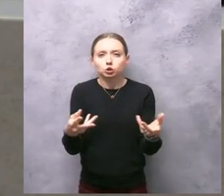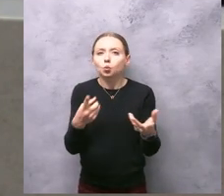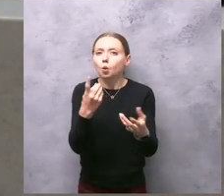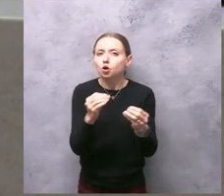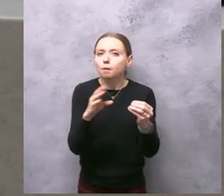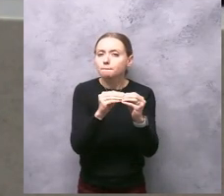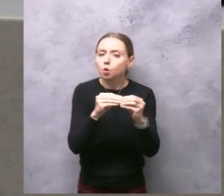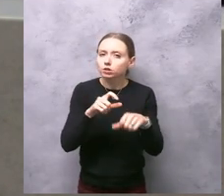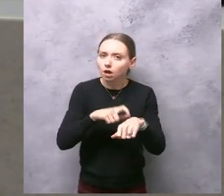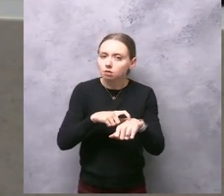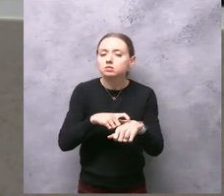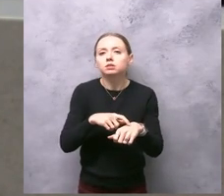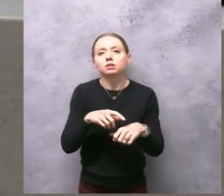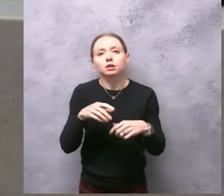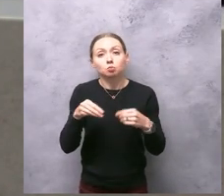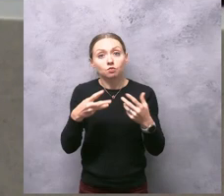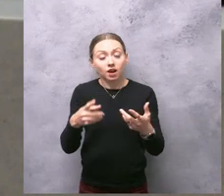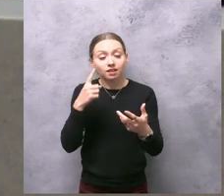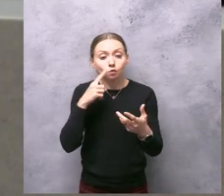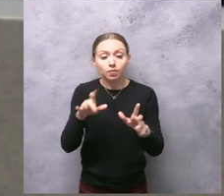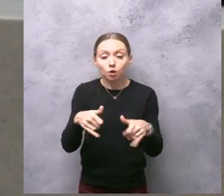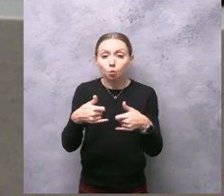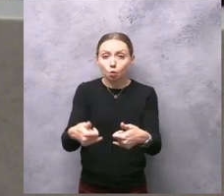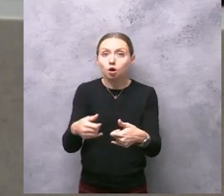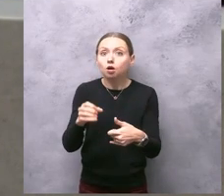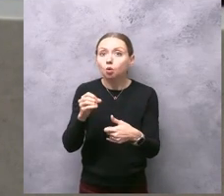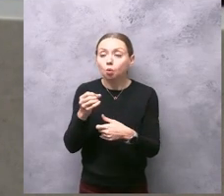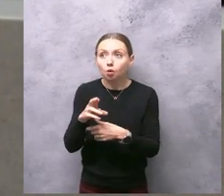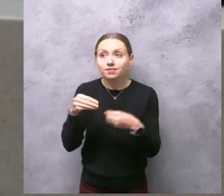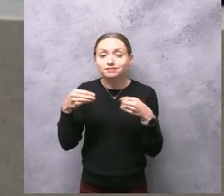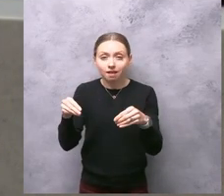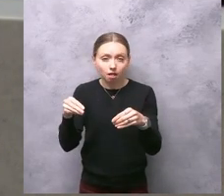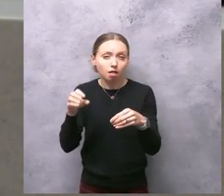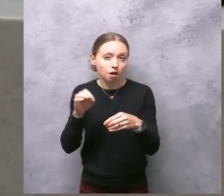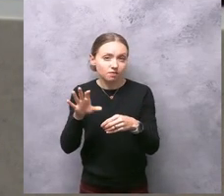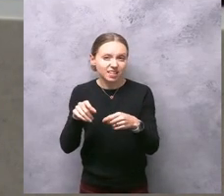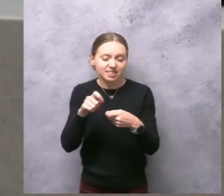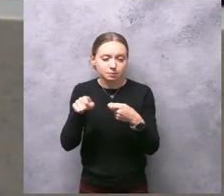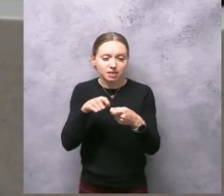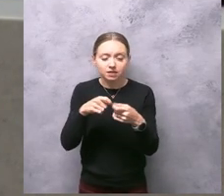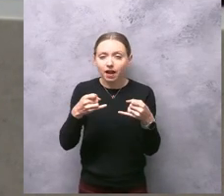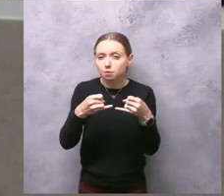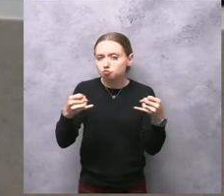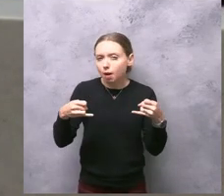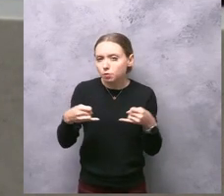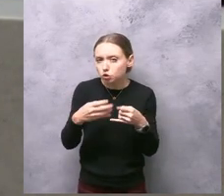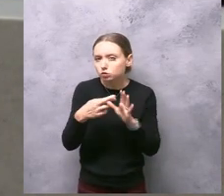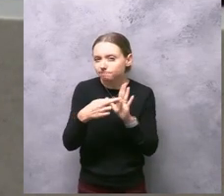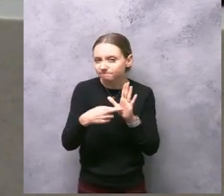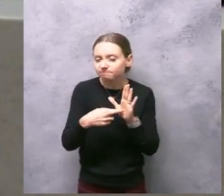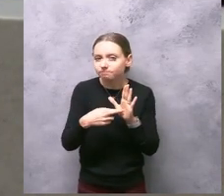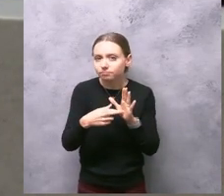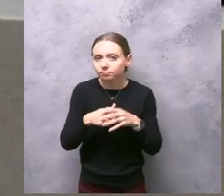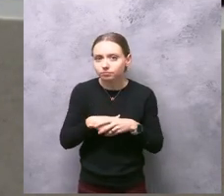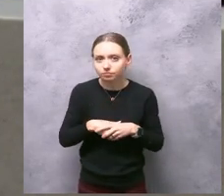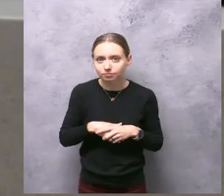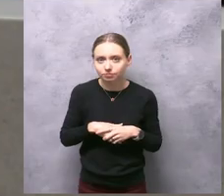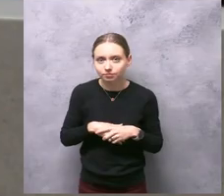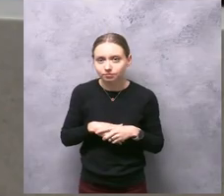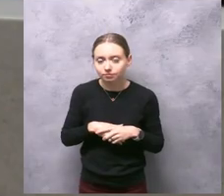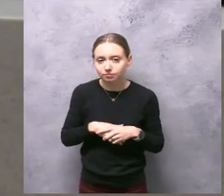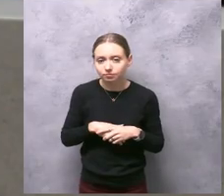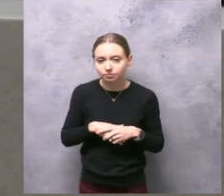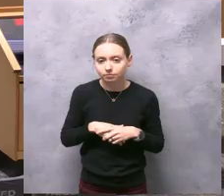security and payment thereof, providing for the award of the sale thereof in accordance with specified parameters and enacting other provisions relating thereto.